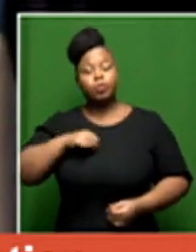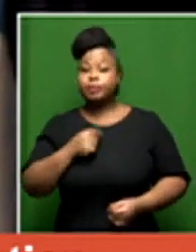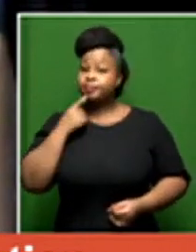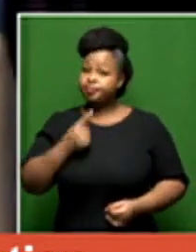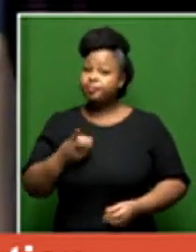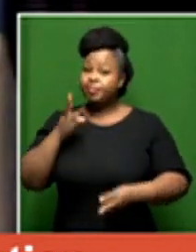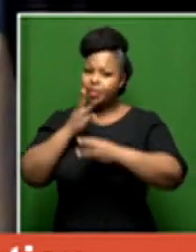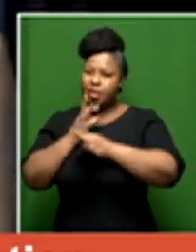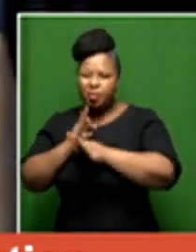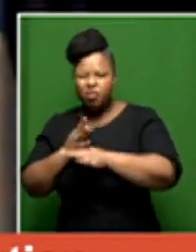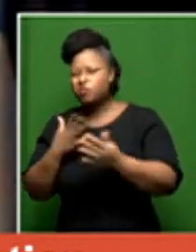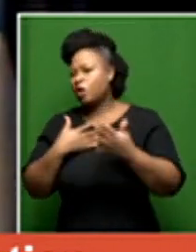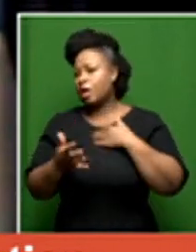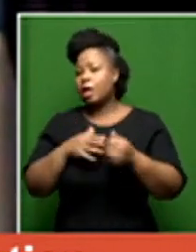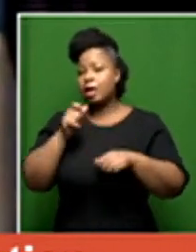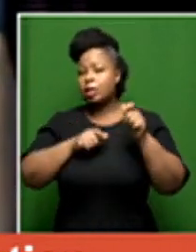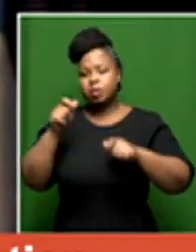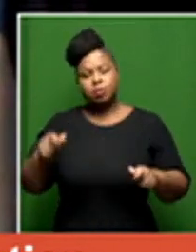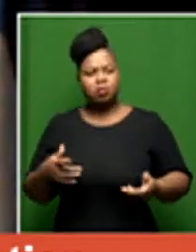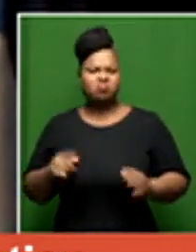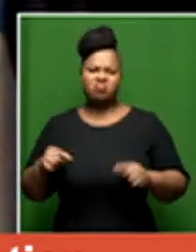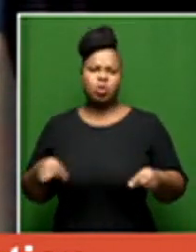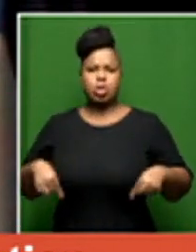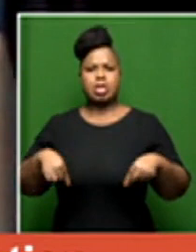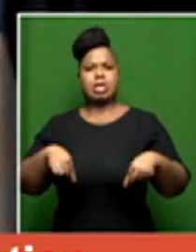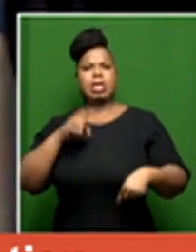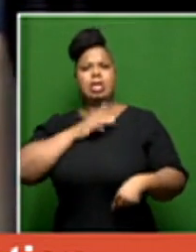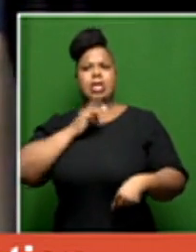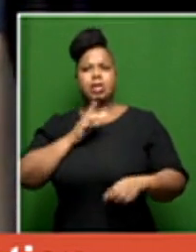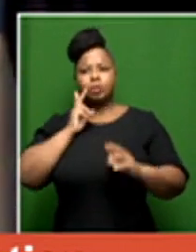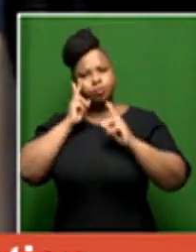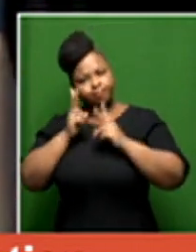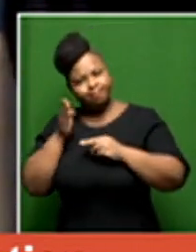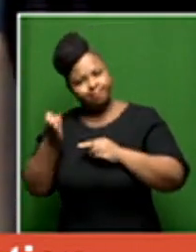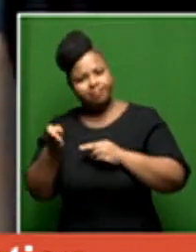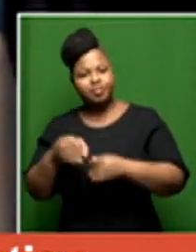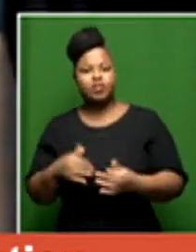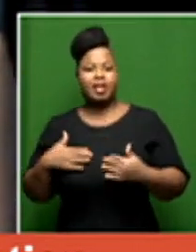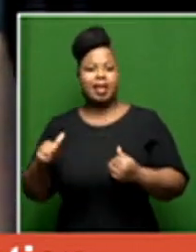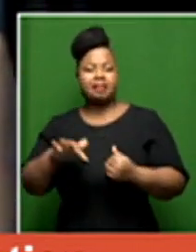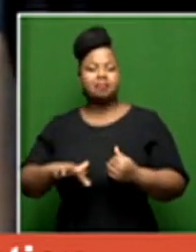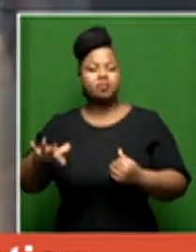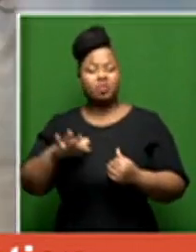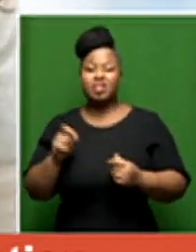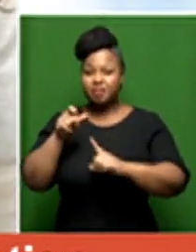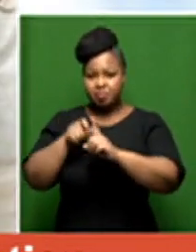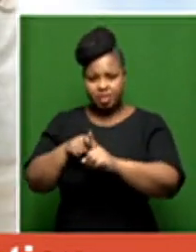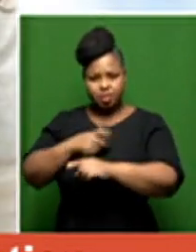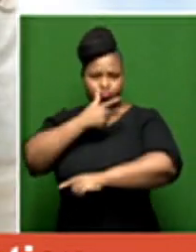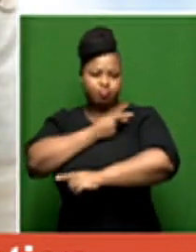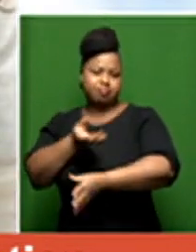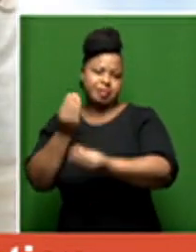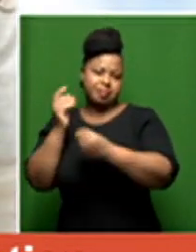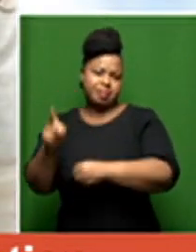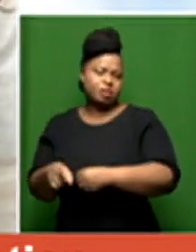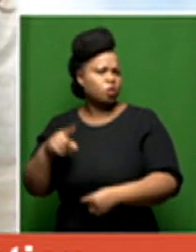that parents or anyone should not have a fear to visit a health facility if the person needs to get